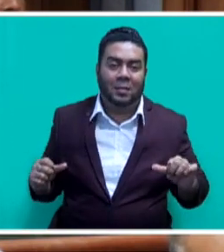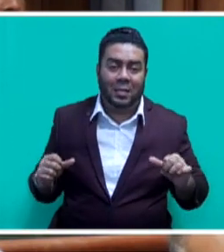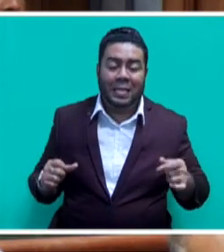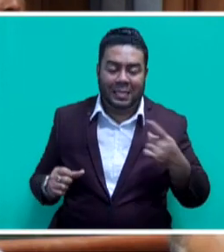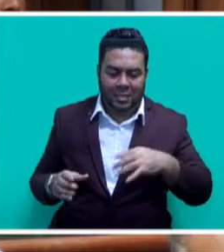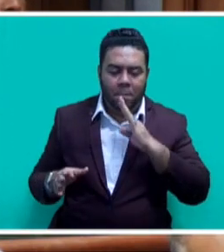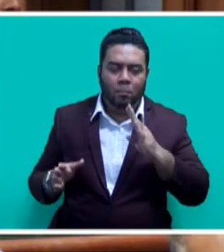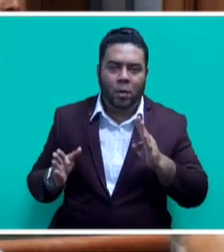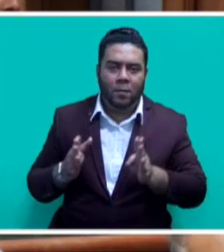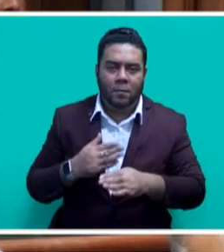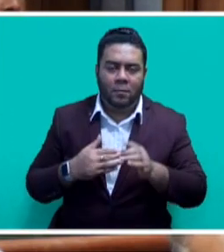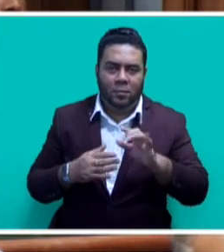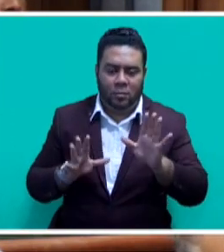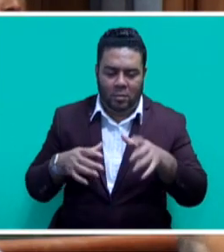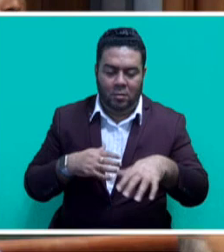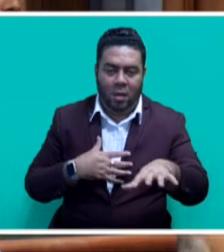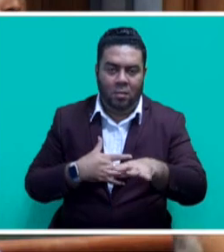private sector.